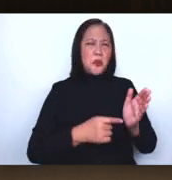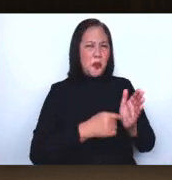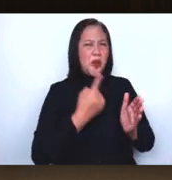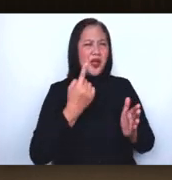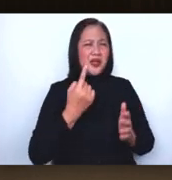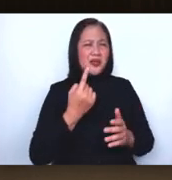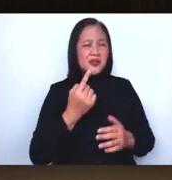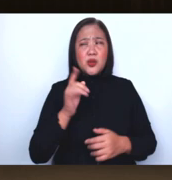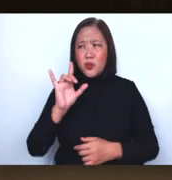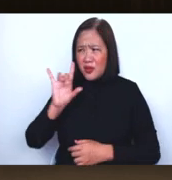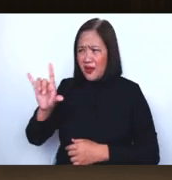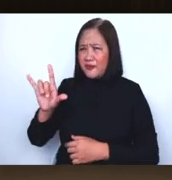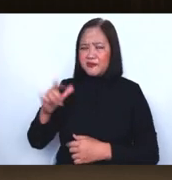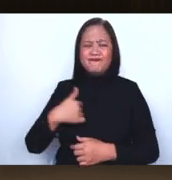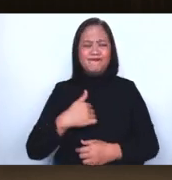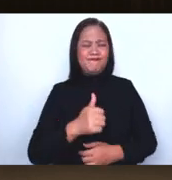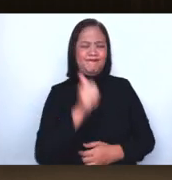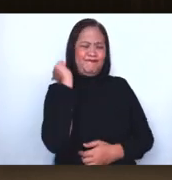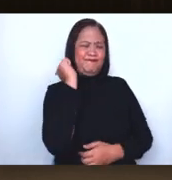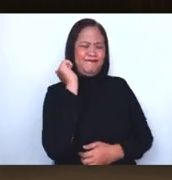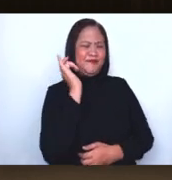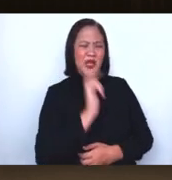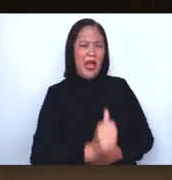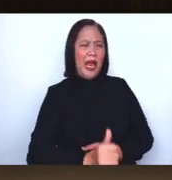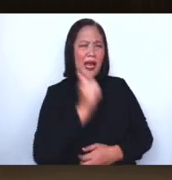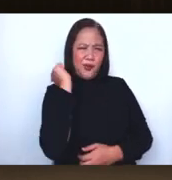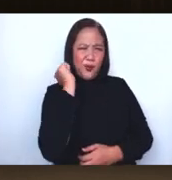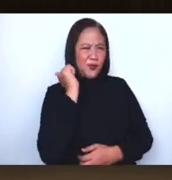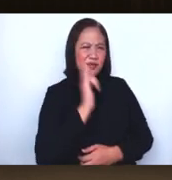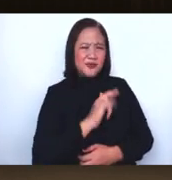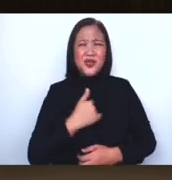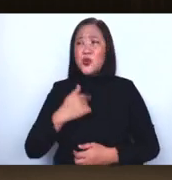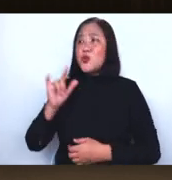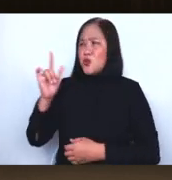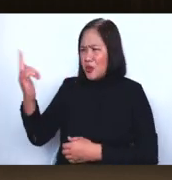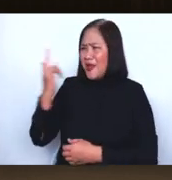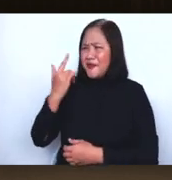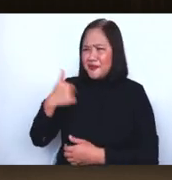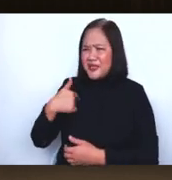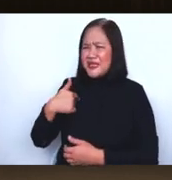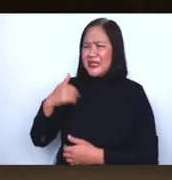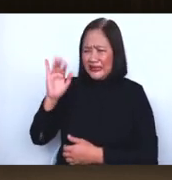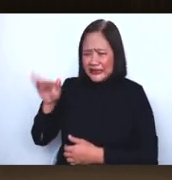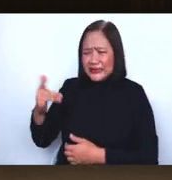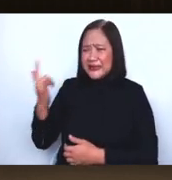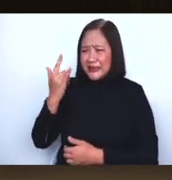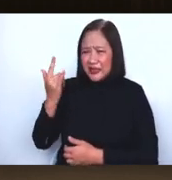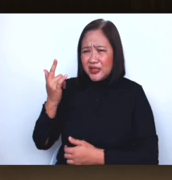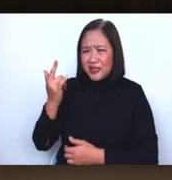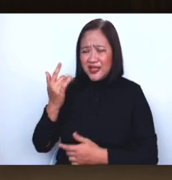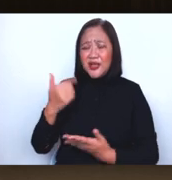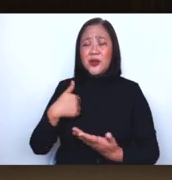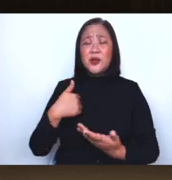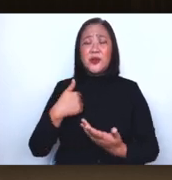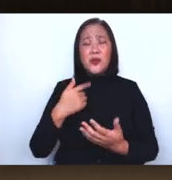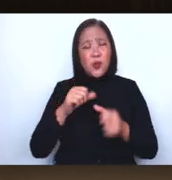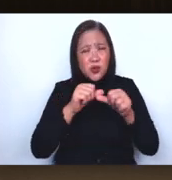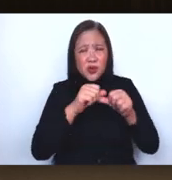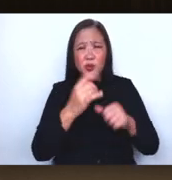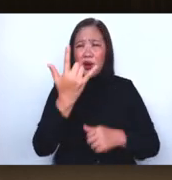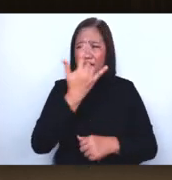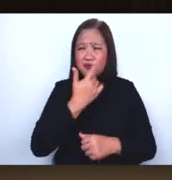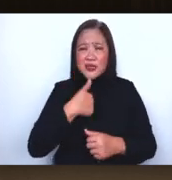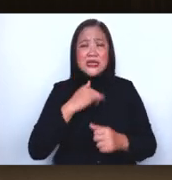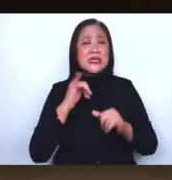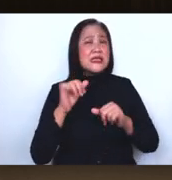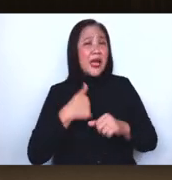Once. You love me still. I don't. No. I don't. You love me, Maria Teresa. You haven't